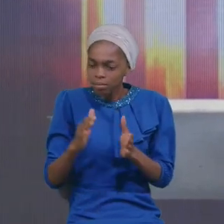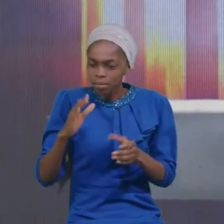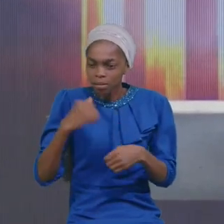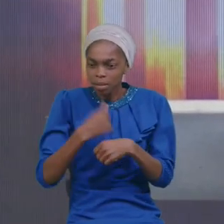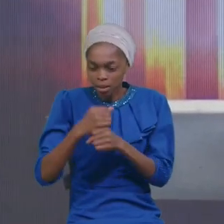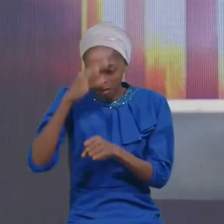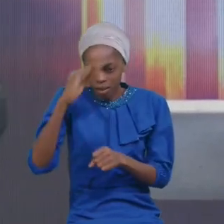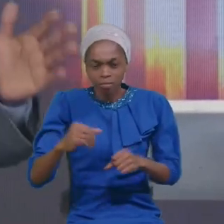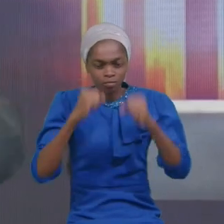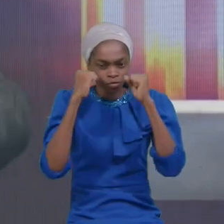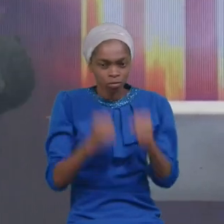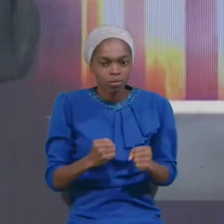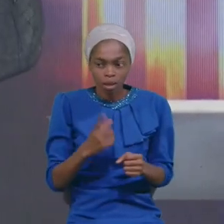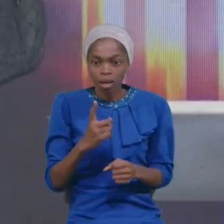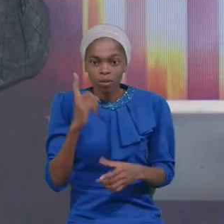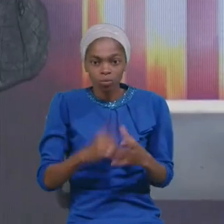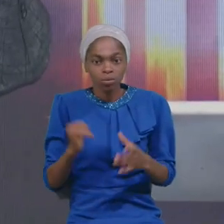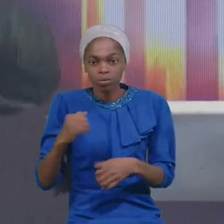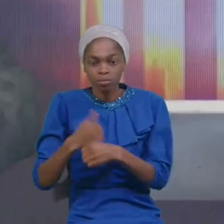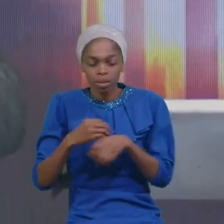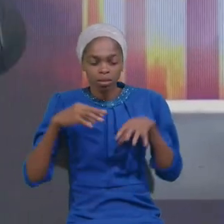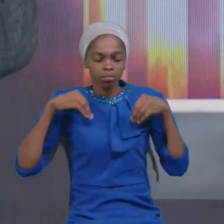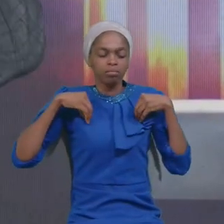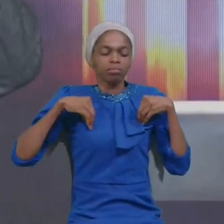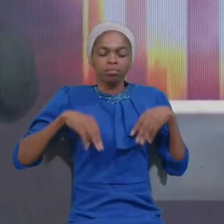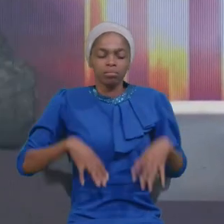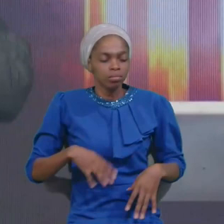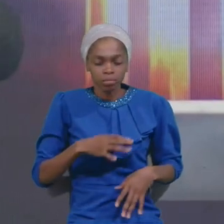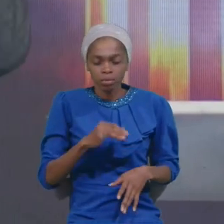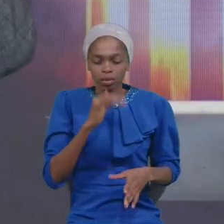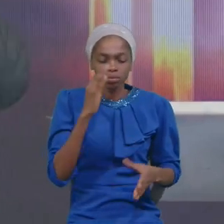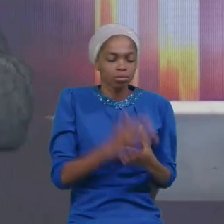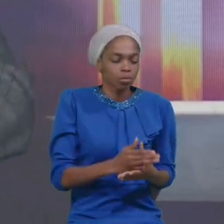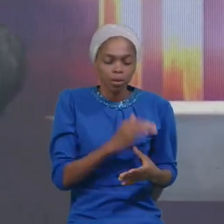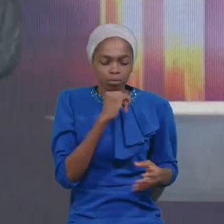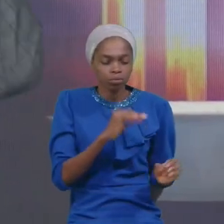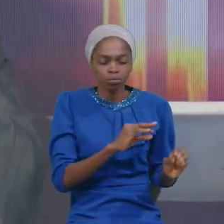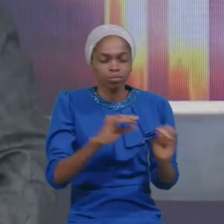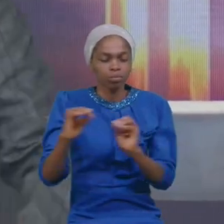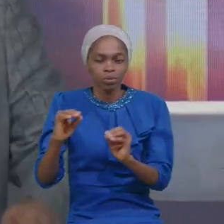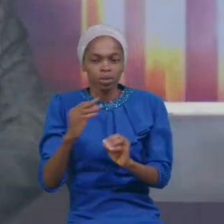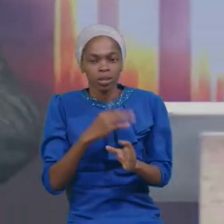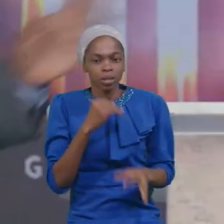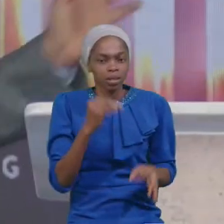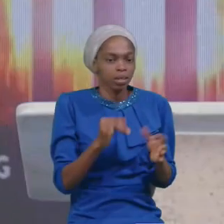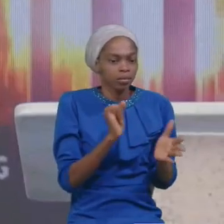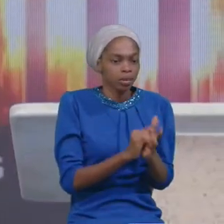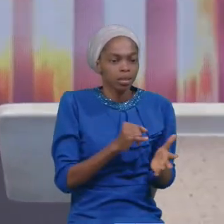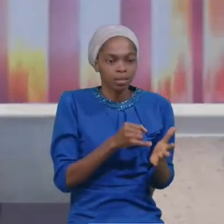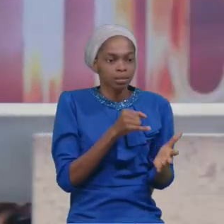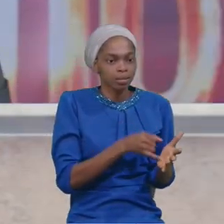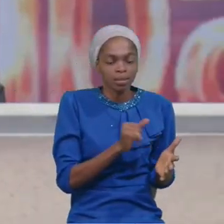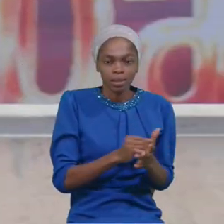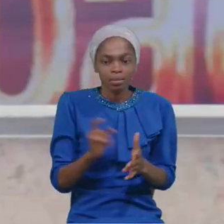If that is that and this is this, all right, take the position, take the job, and take everything, I'm